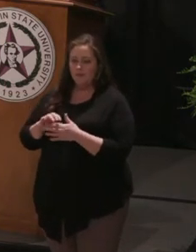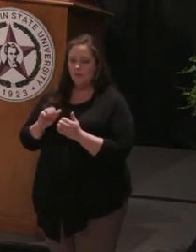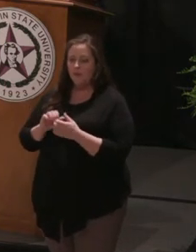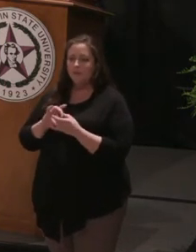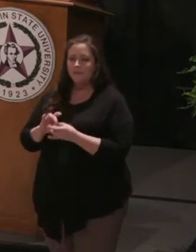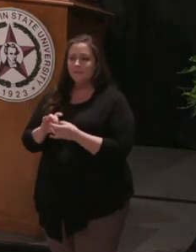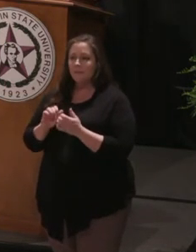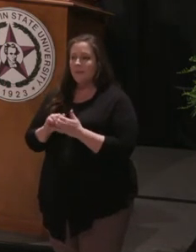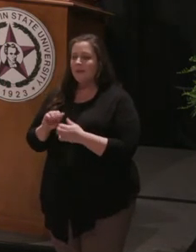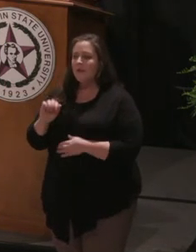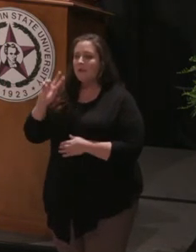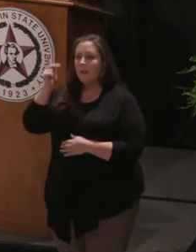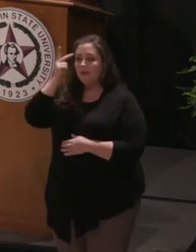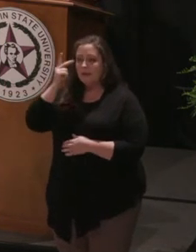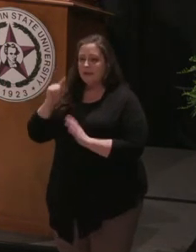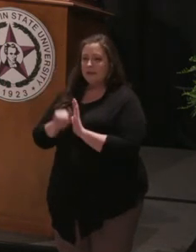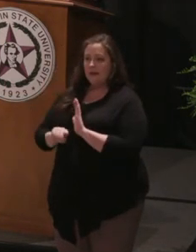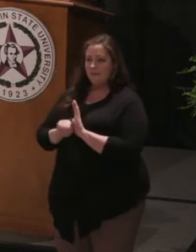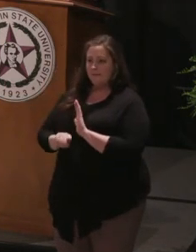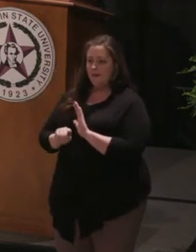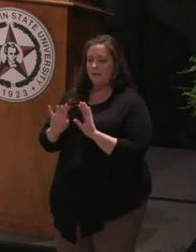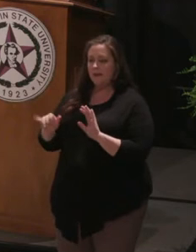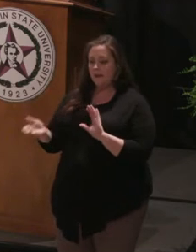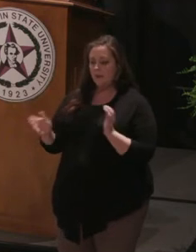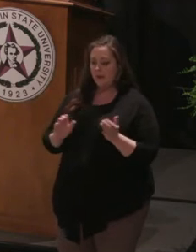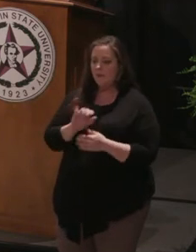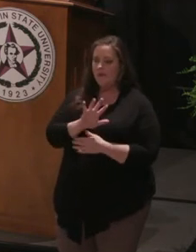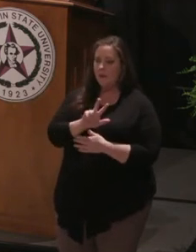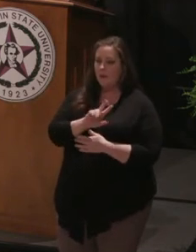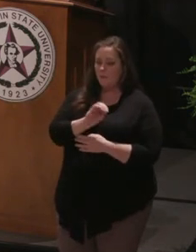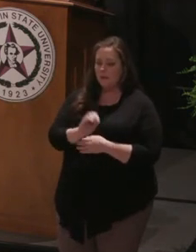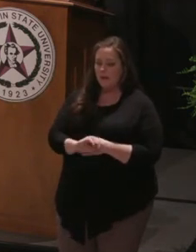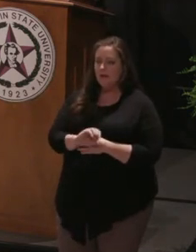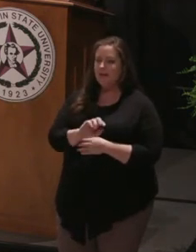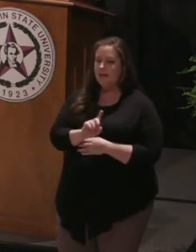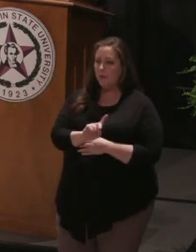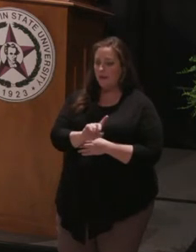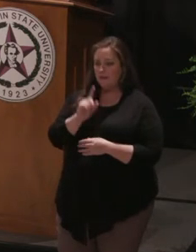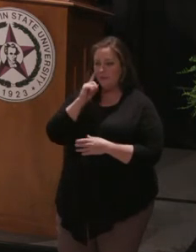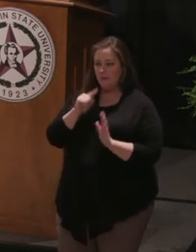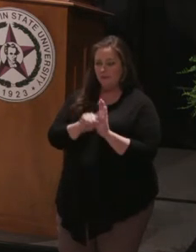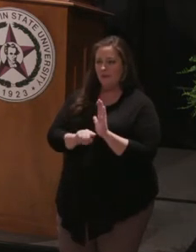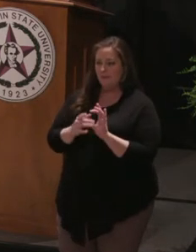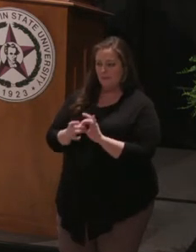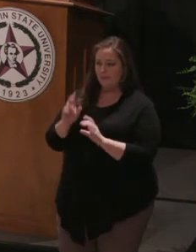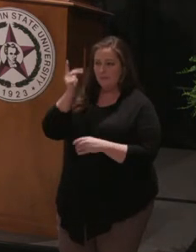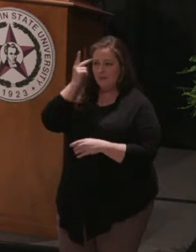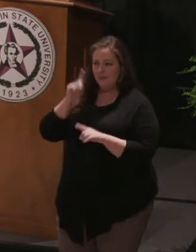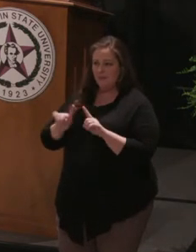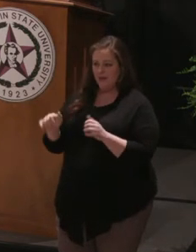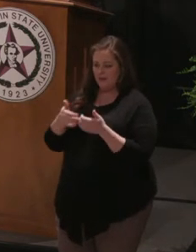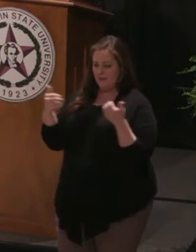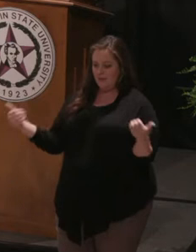to politics is negative, compared to 53% of Democrats. So that